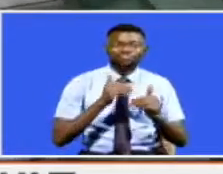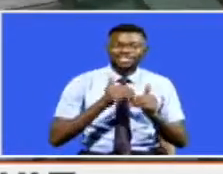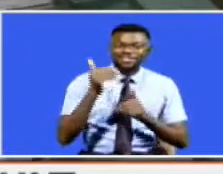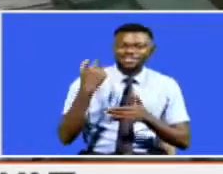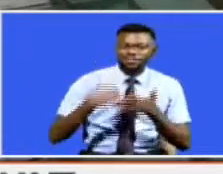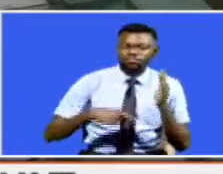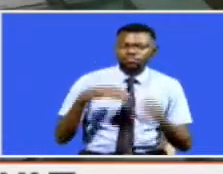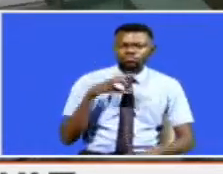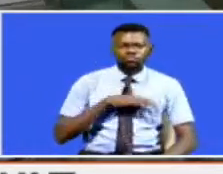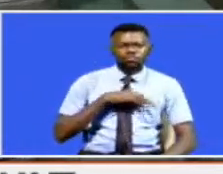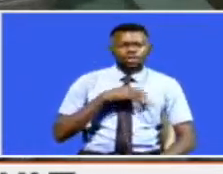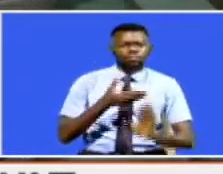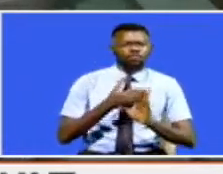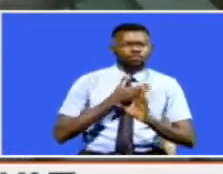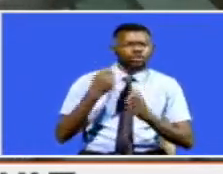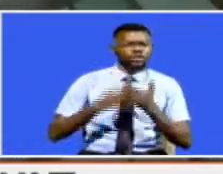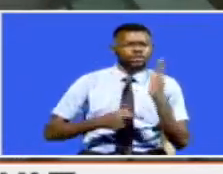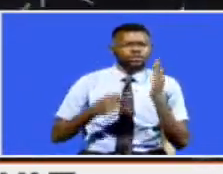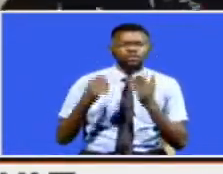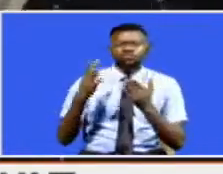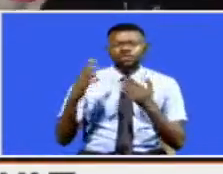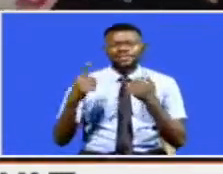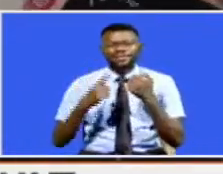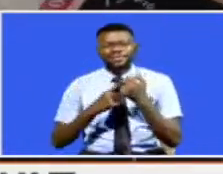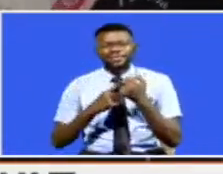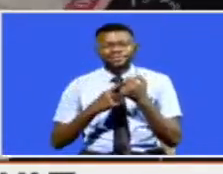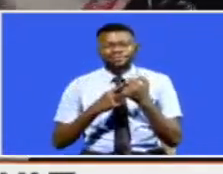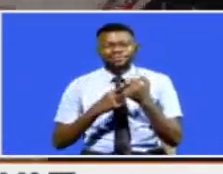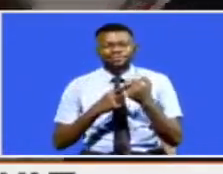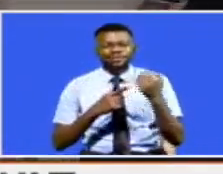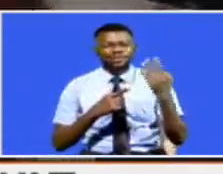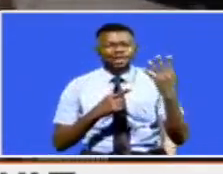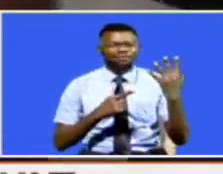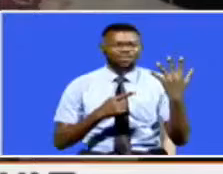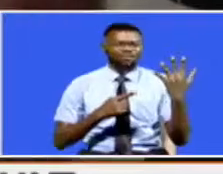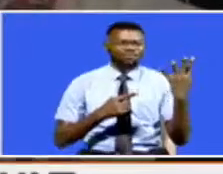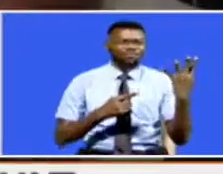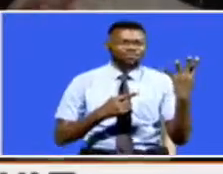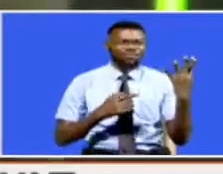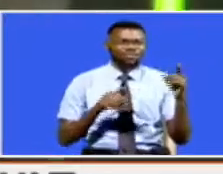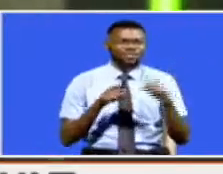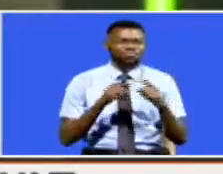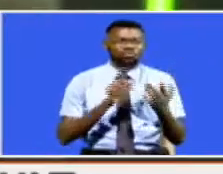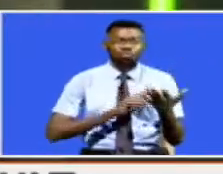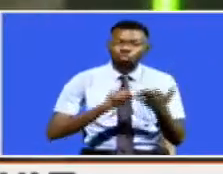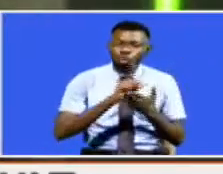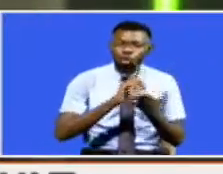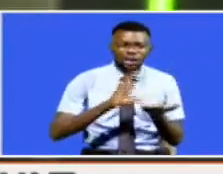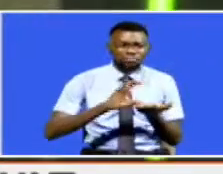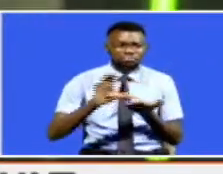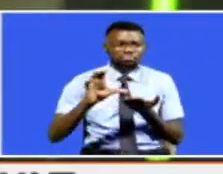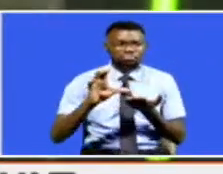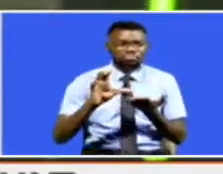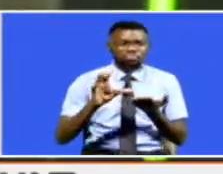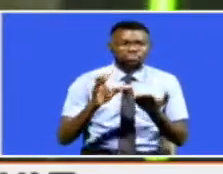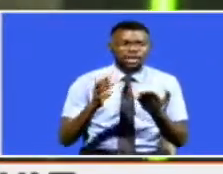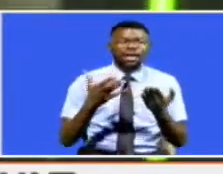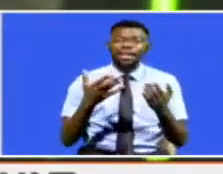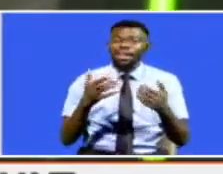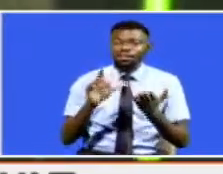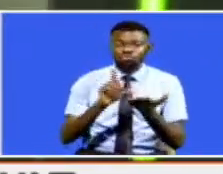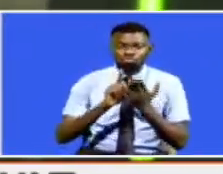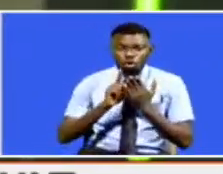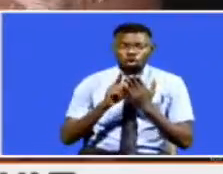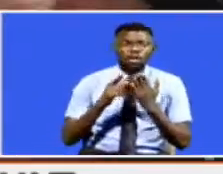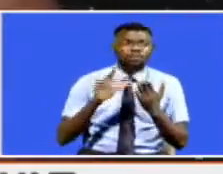before tax level stood at 46-54 split. The local subsidiary, however, saw an increase in its non-performing loan